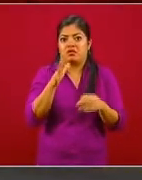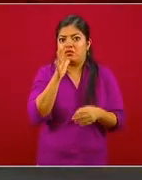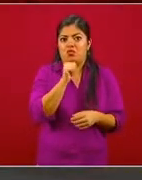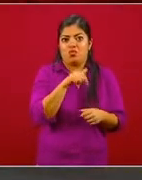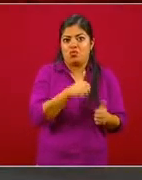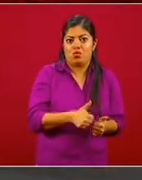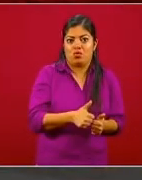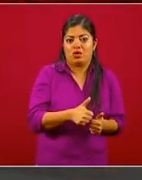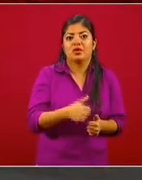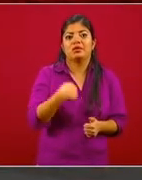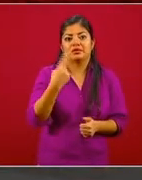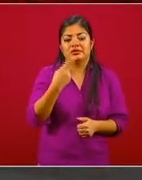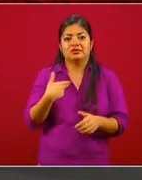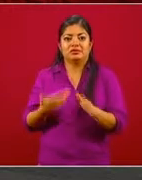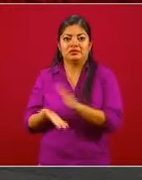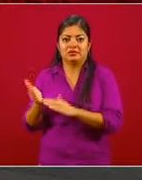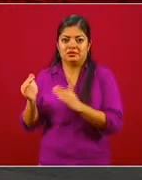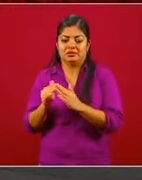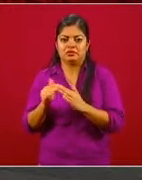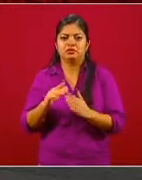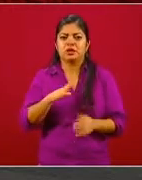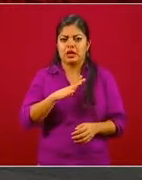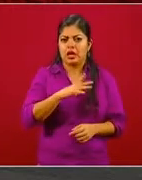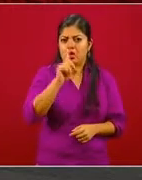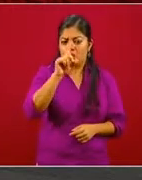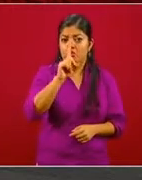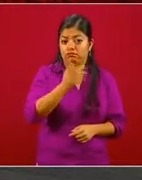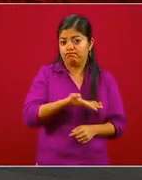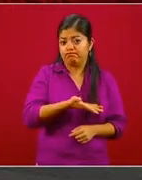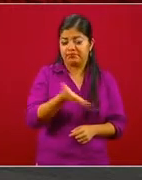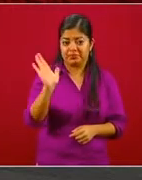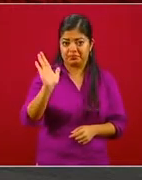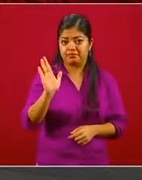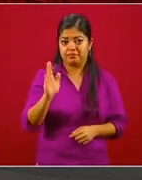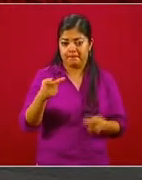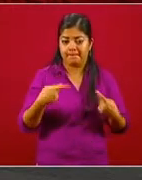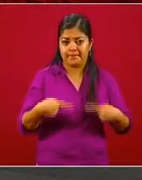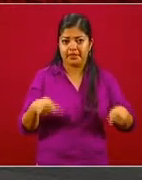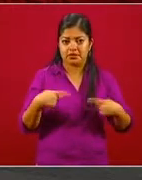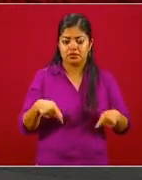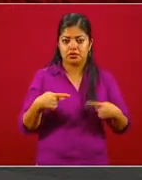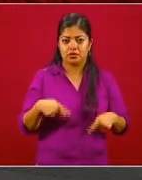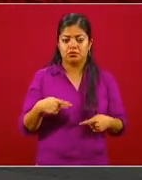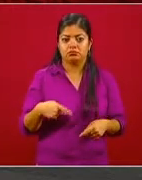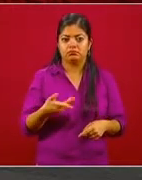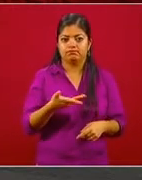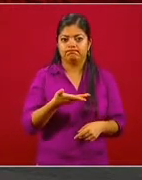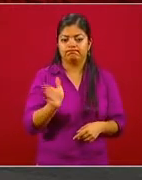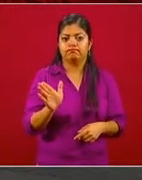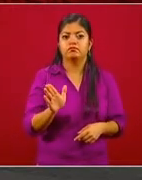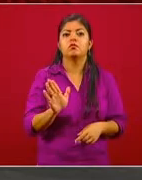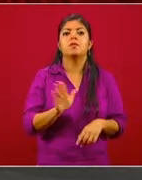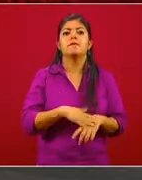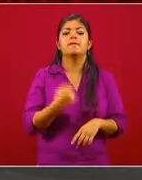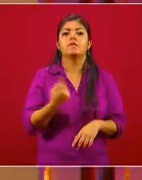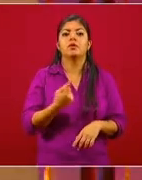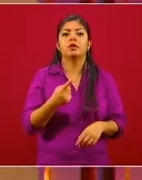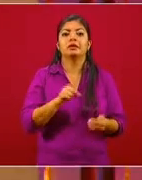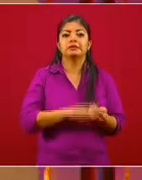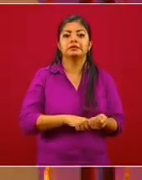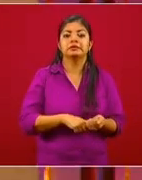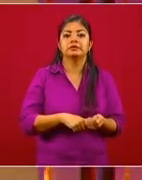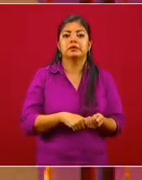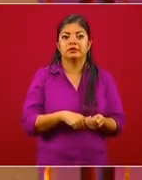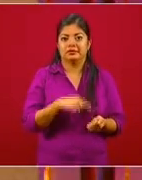and they've had to go home and work from home. There's one specific case of one where a person was laid off from